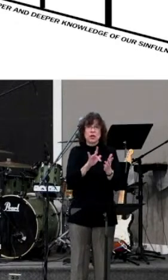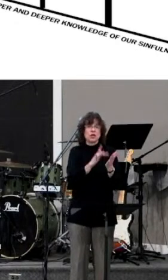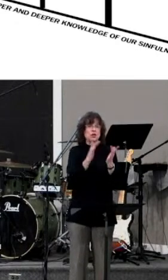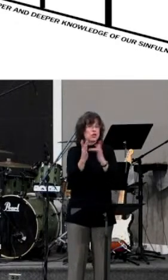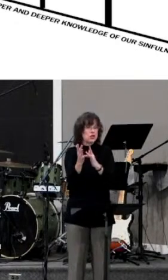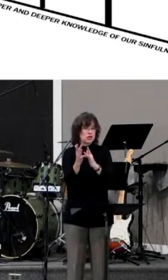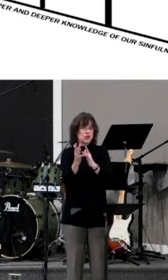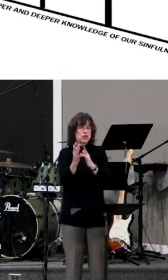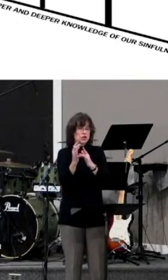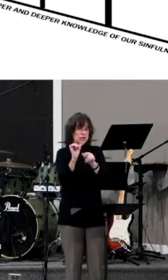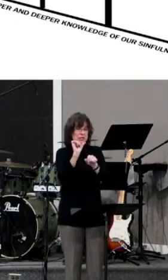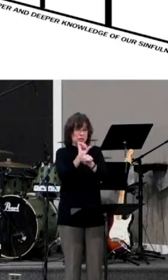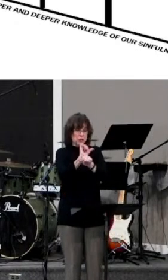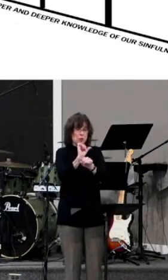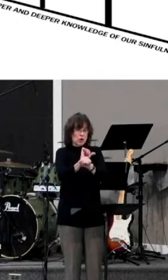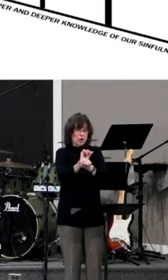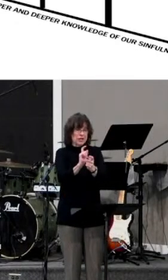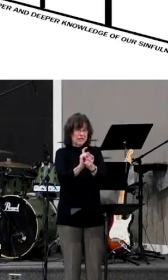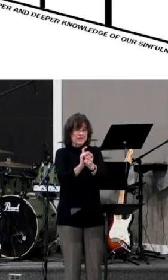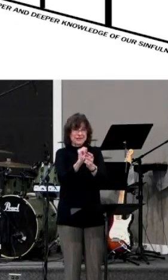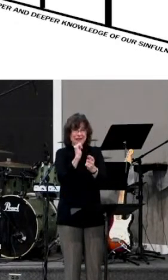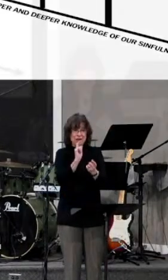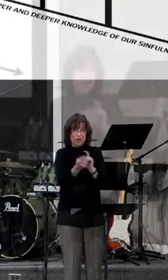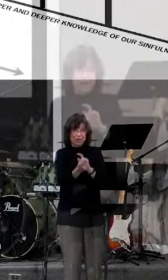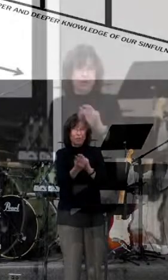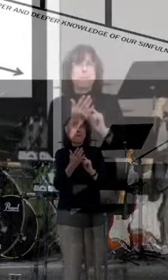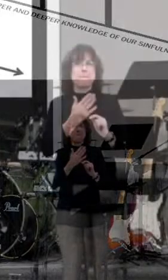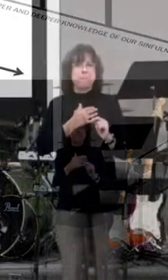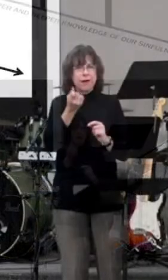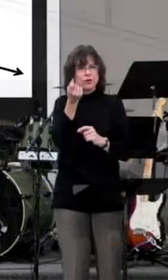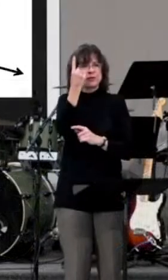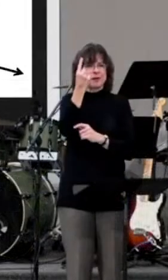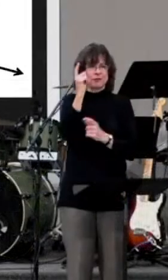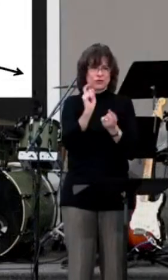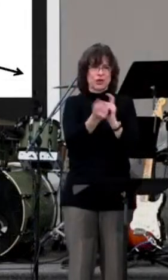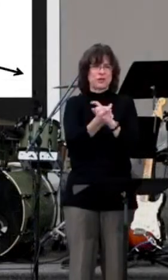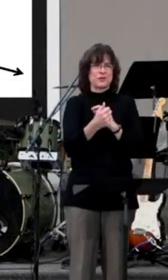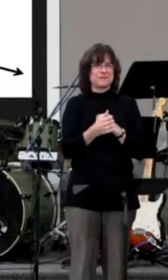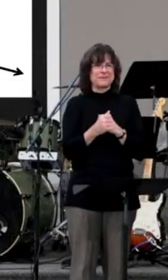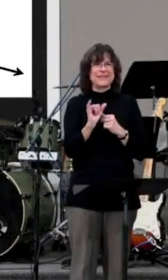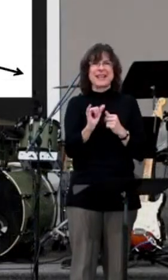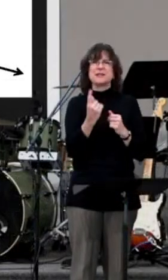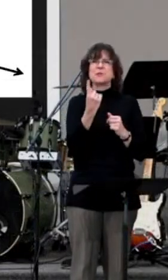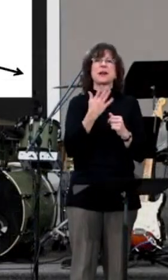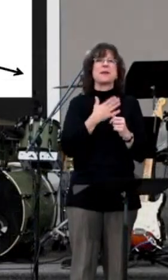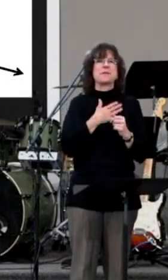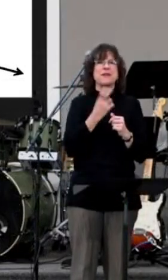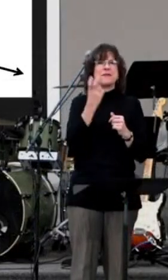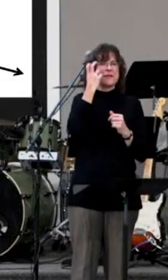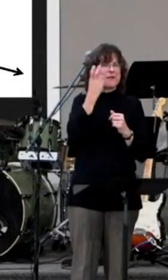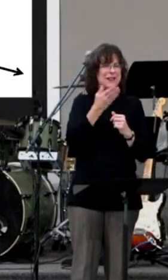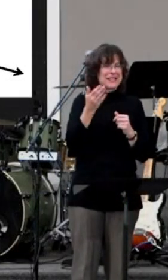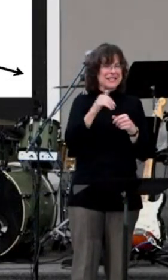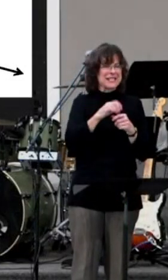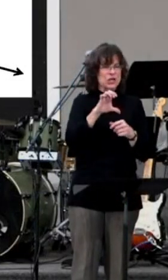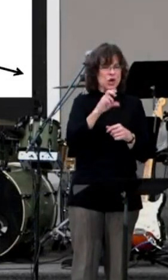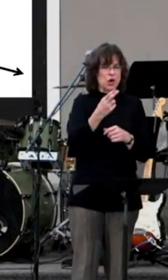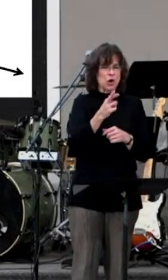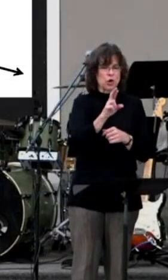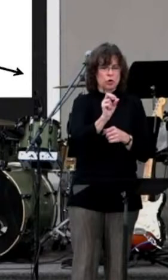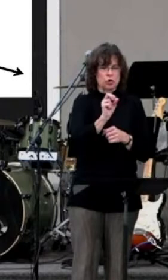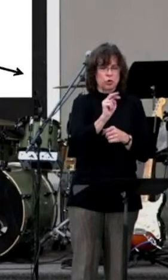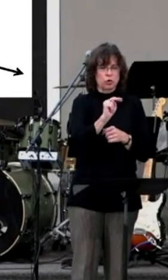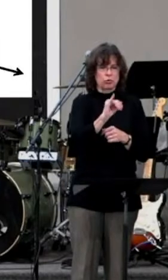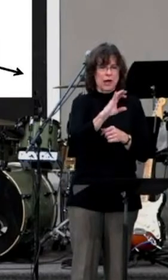that my perception of it has changed. One of my favorite allusions in the Chronicles of Narnia is when Lucy comes to Aslan and she